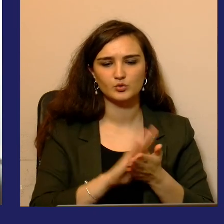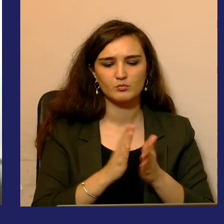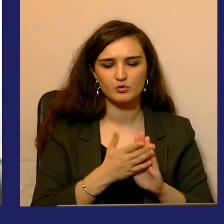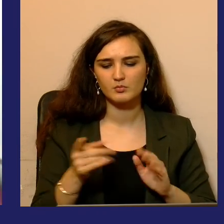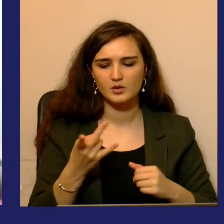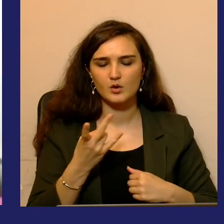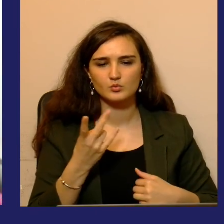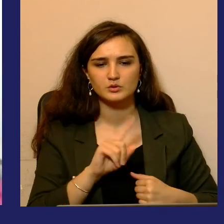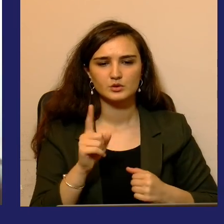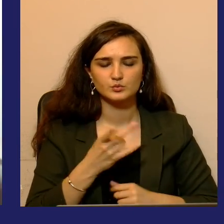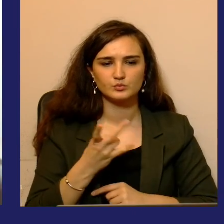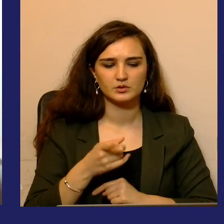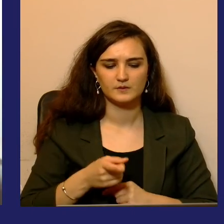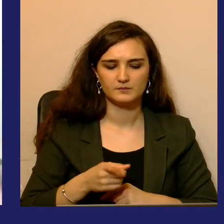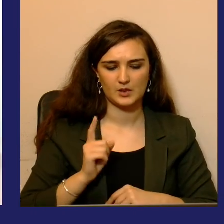obligate them to